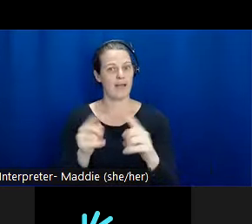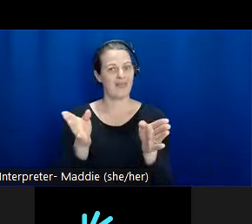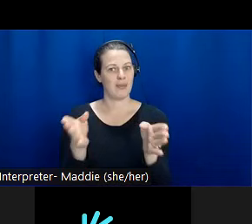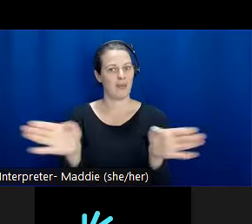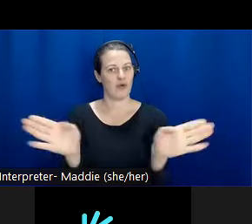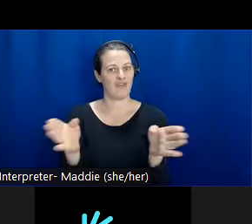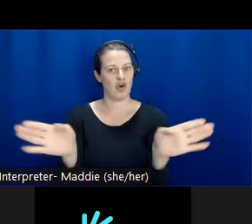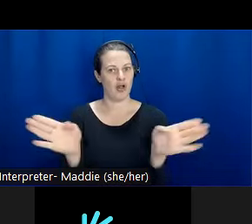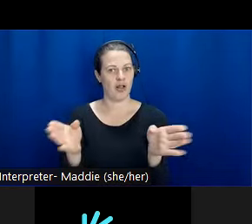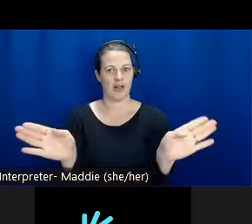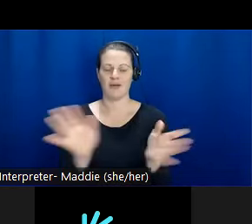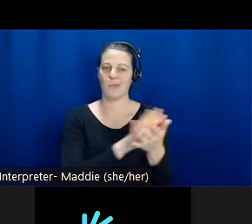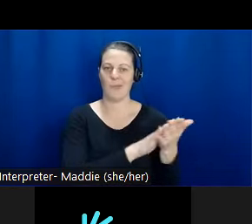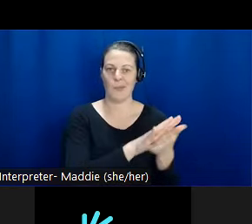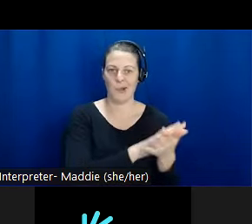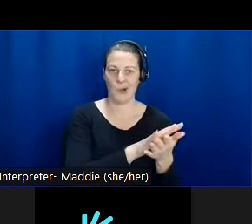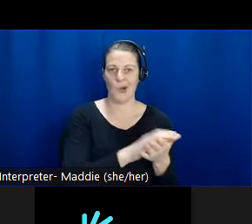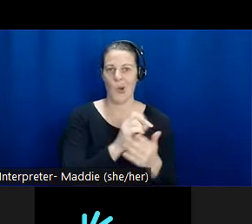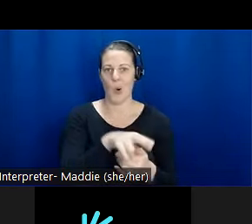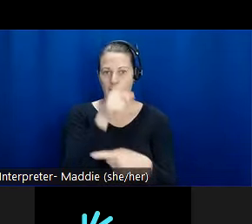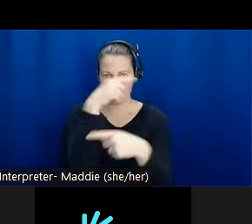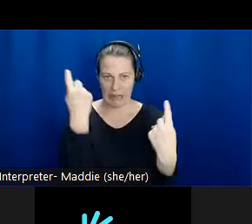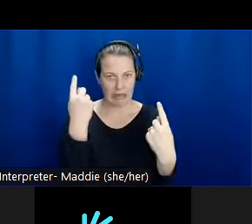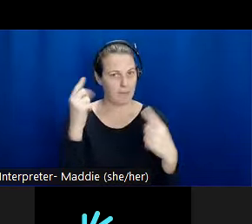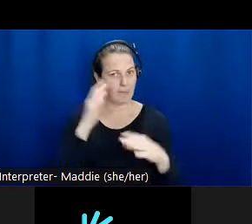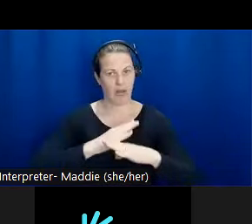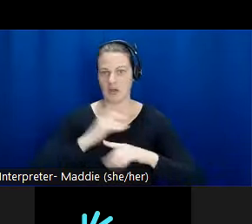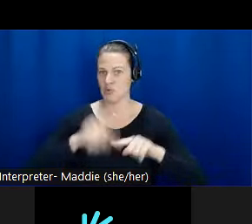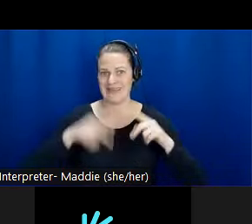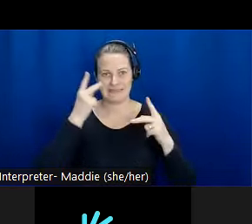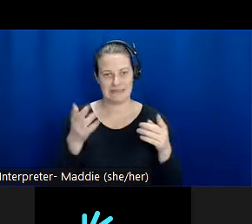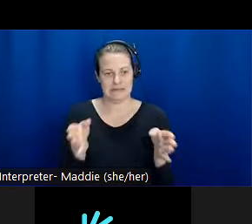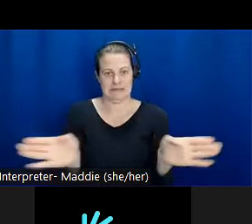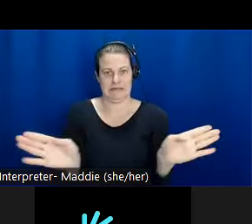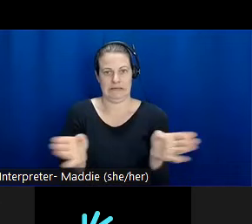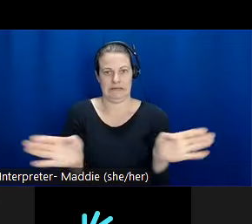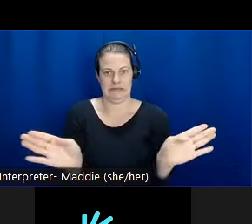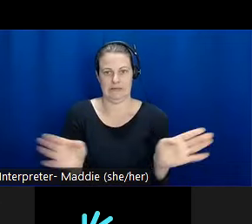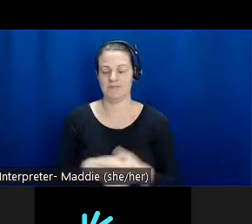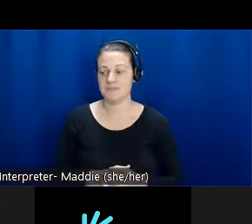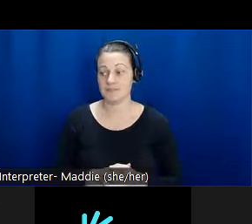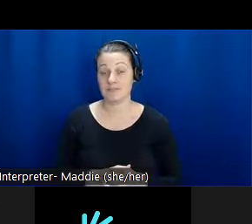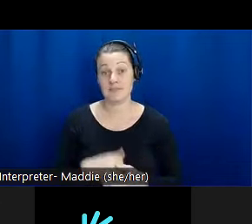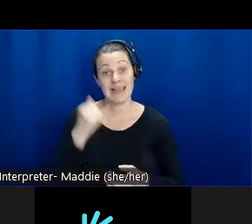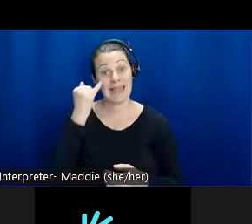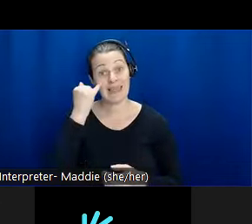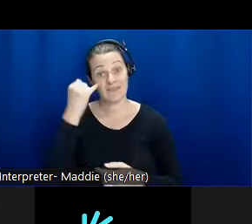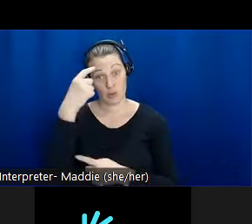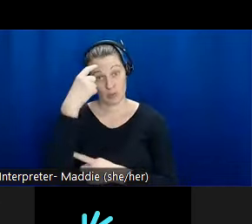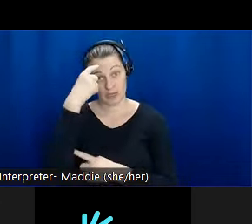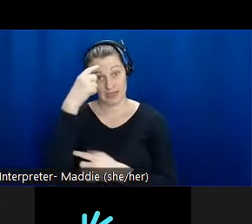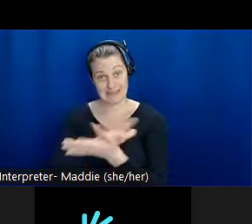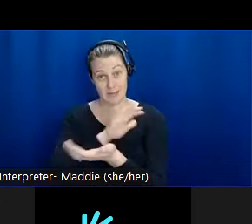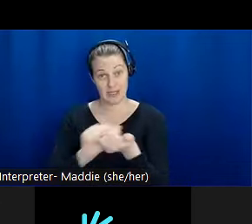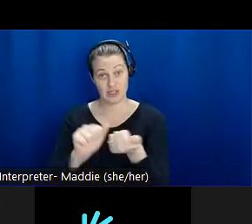things are blurry or completely blocked out. With brain damage, you can get field loss, like I